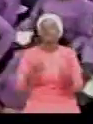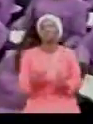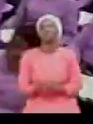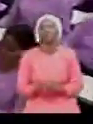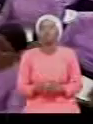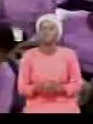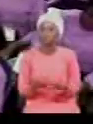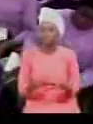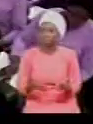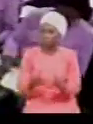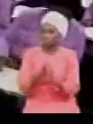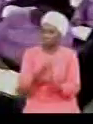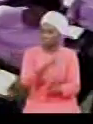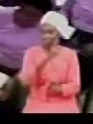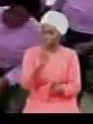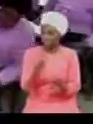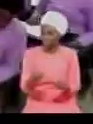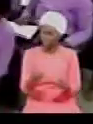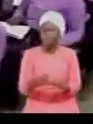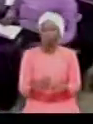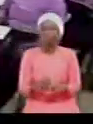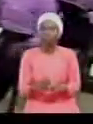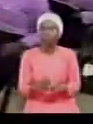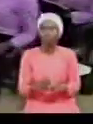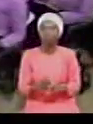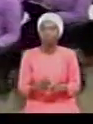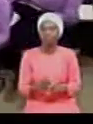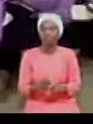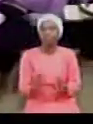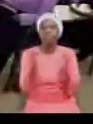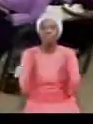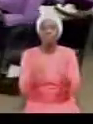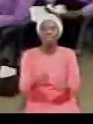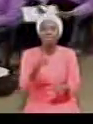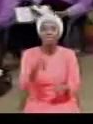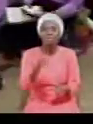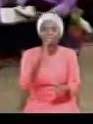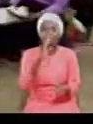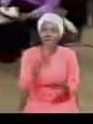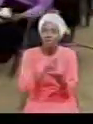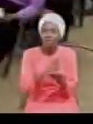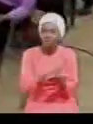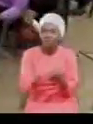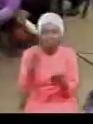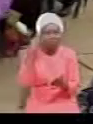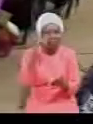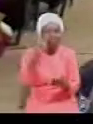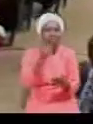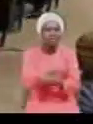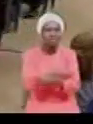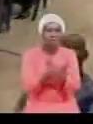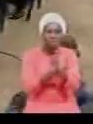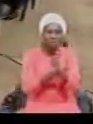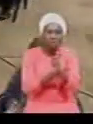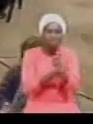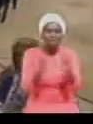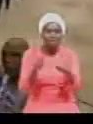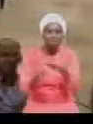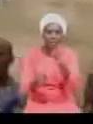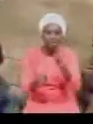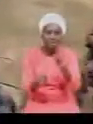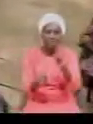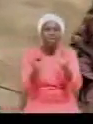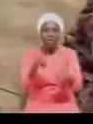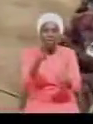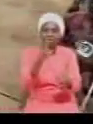I'm asking you some questions now. Can you be holy for one day? I said, can you